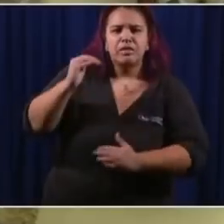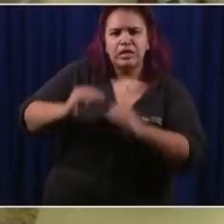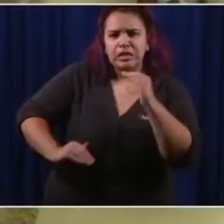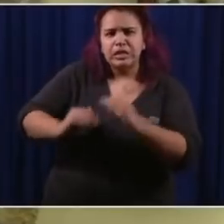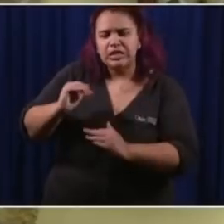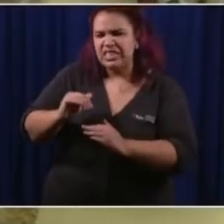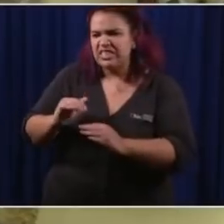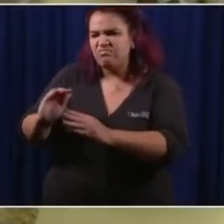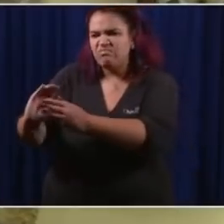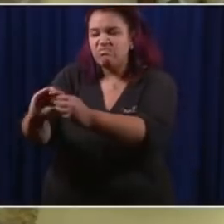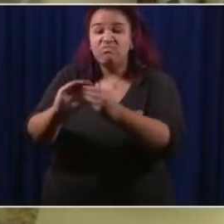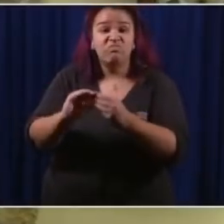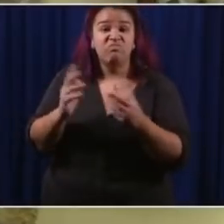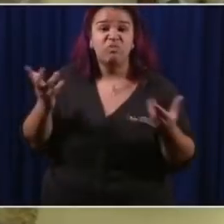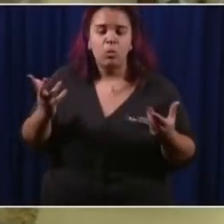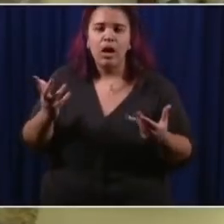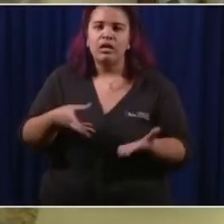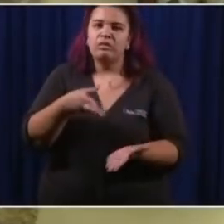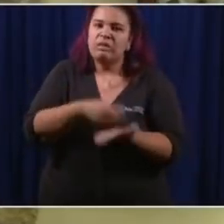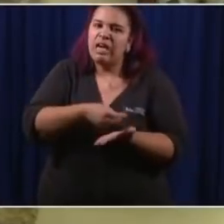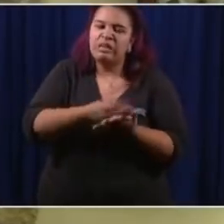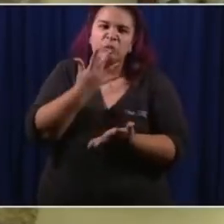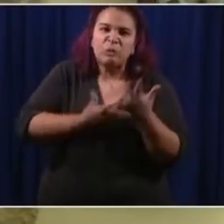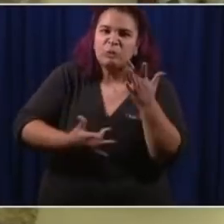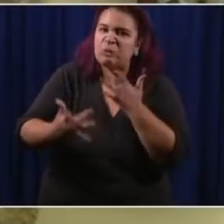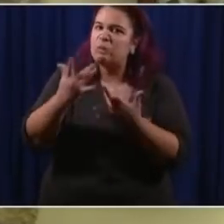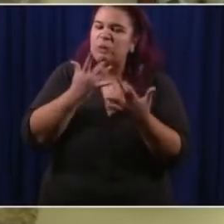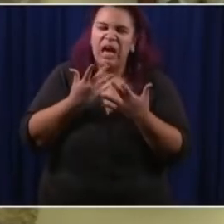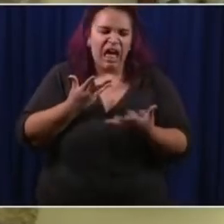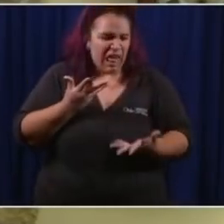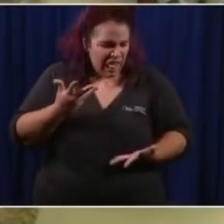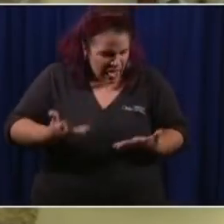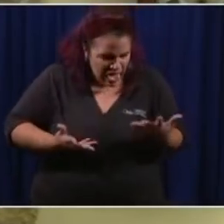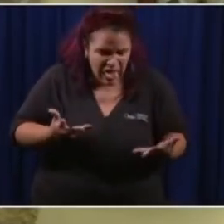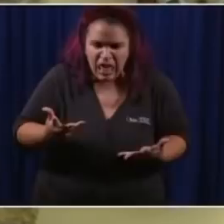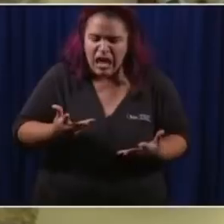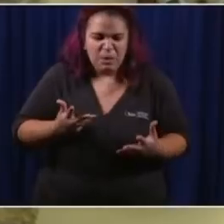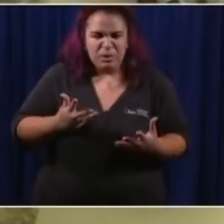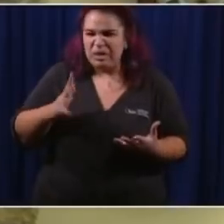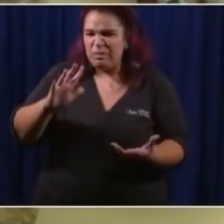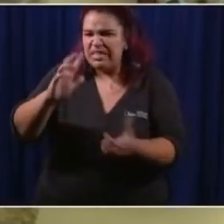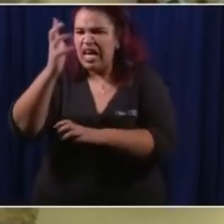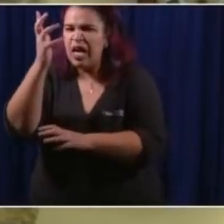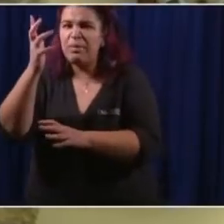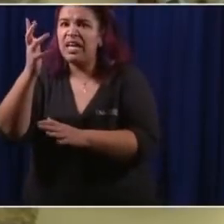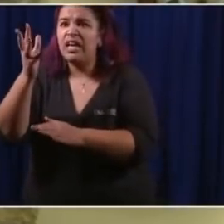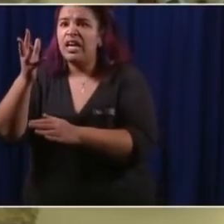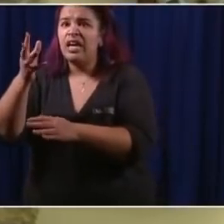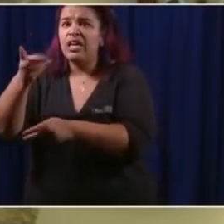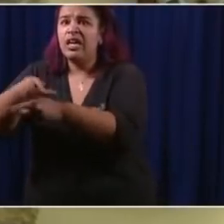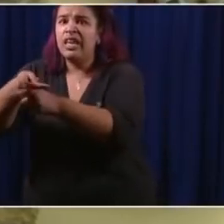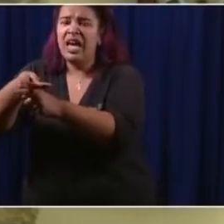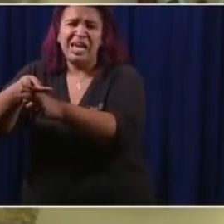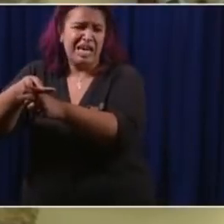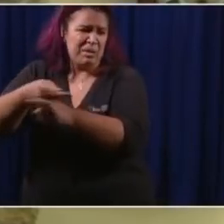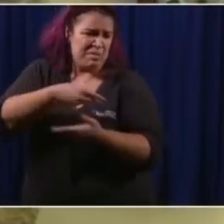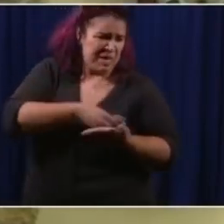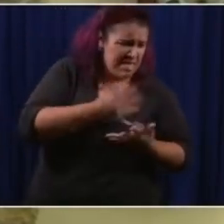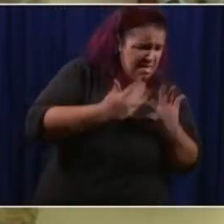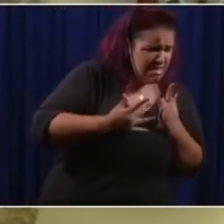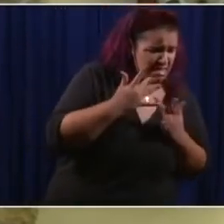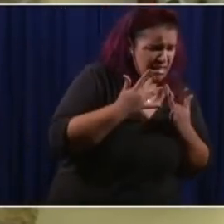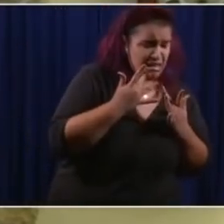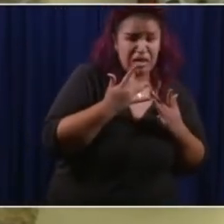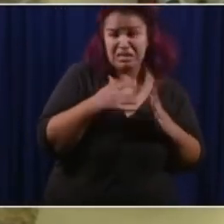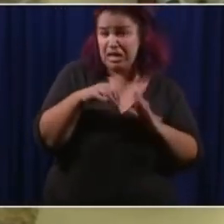struggling financially and just having trouble resource-wise with addressing the pandemic. I'm curious, is there anything more that the state can do to